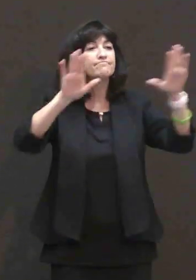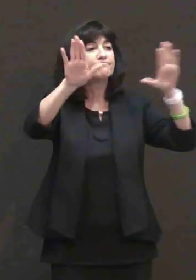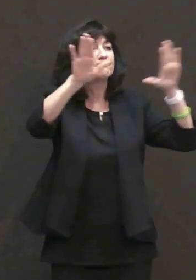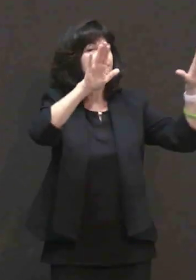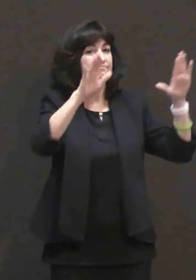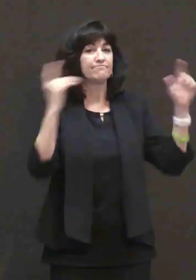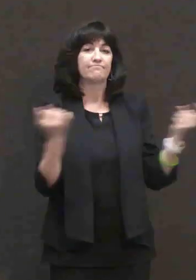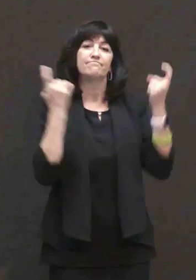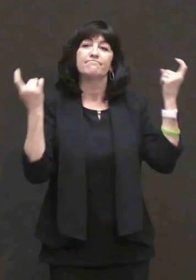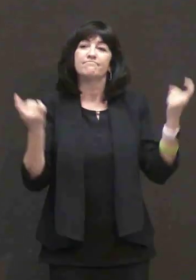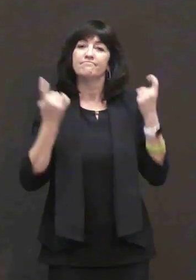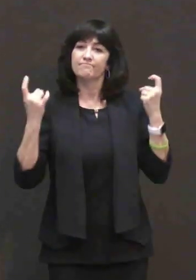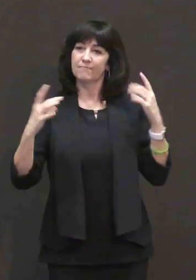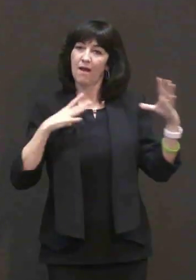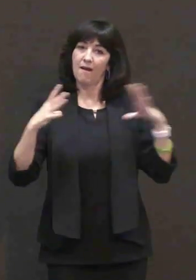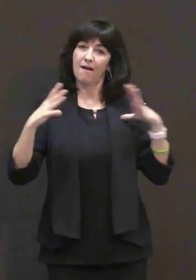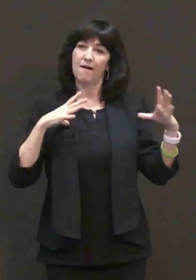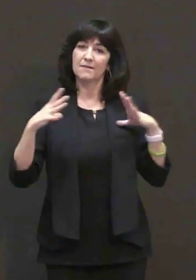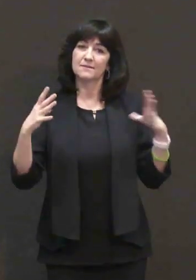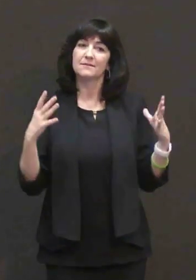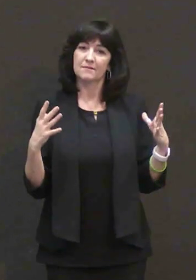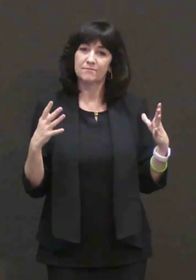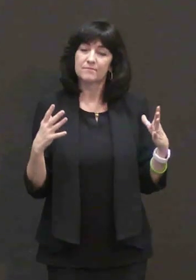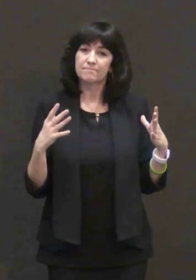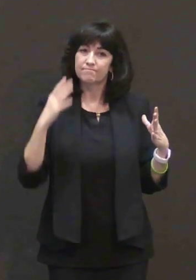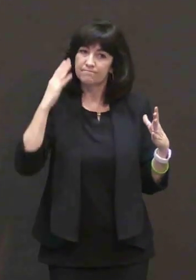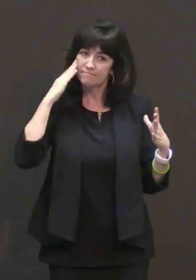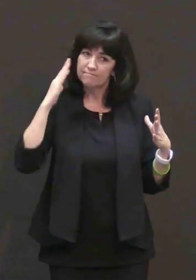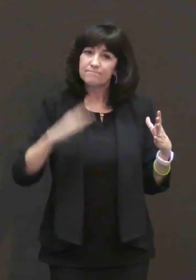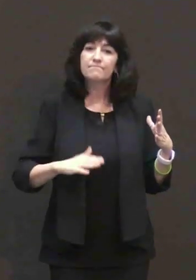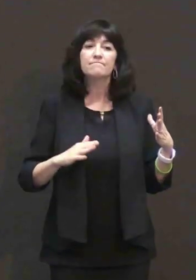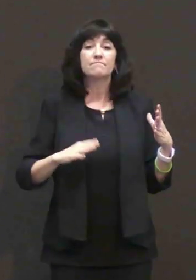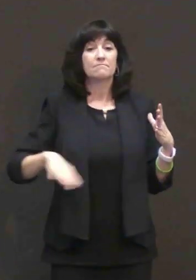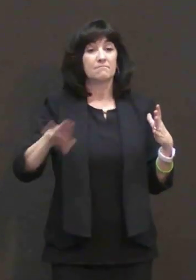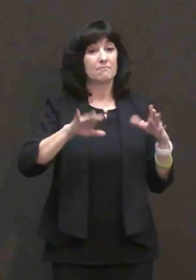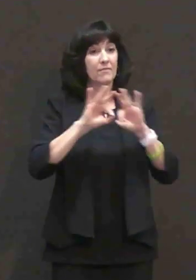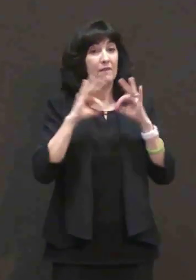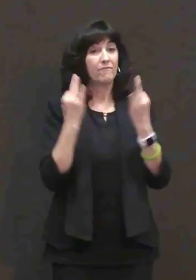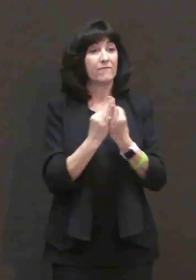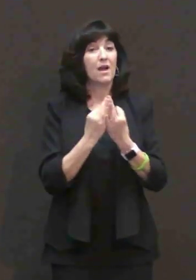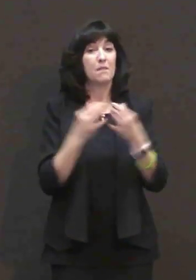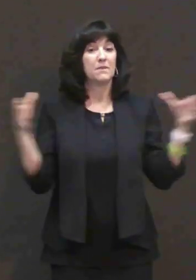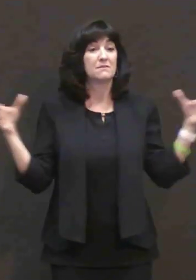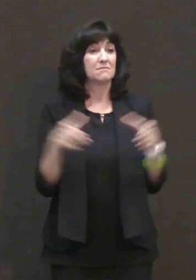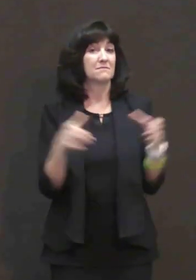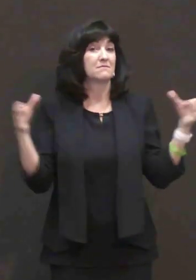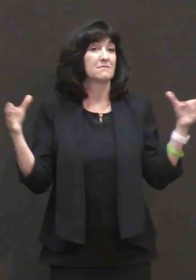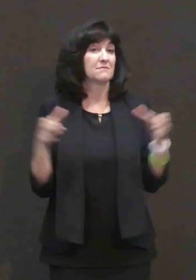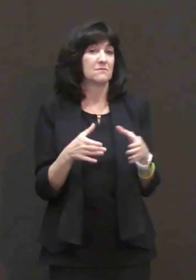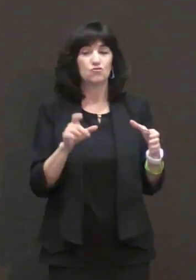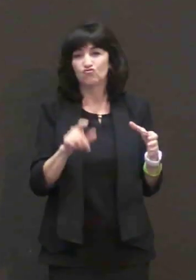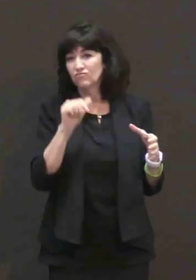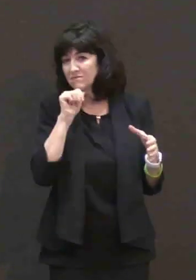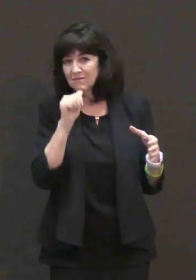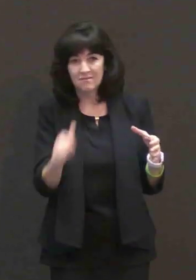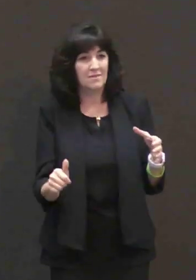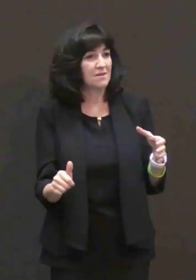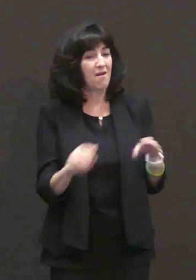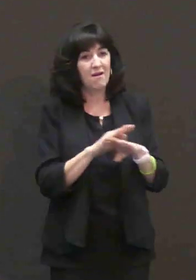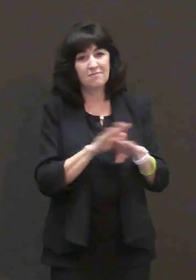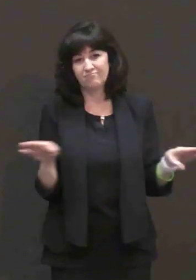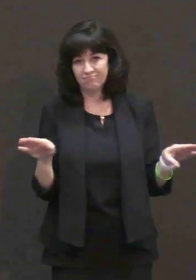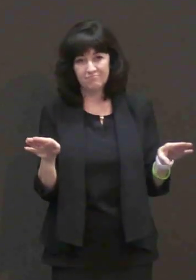that people understand that families should not be gathering, and especially with the highest risk individuals in our state. Thank